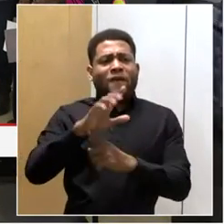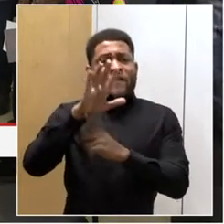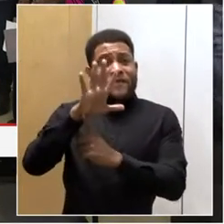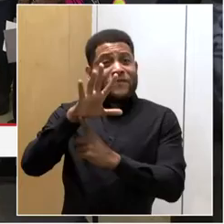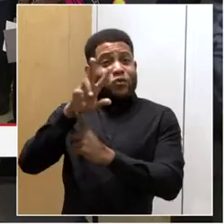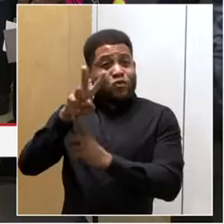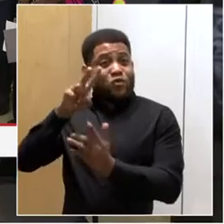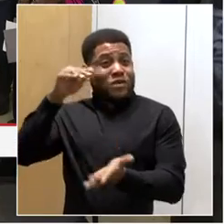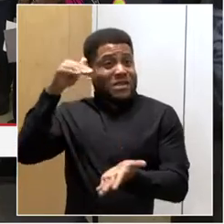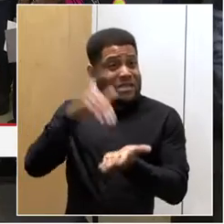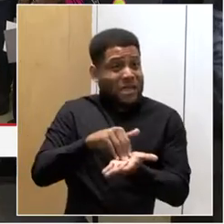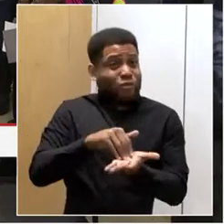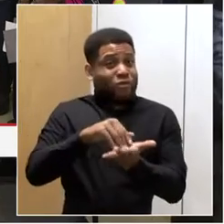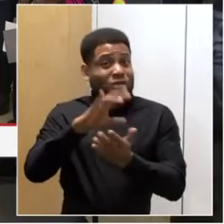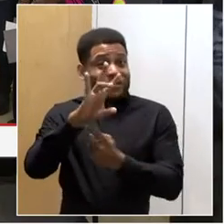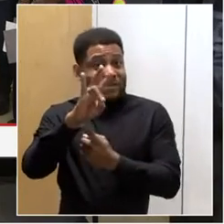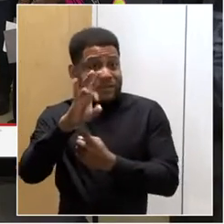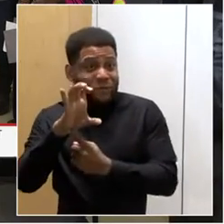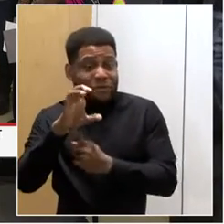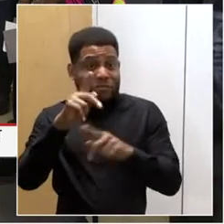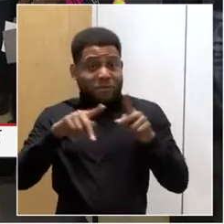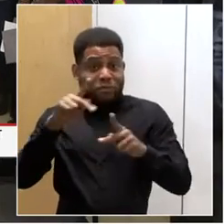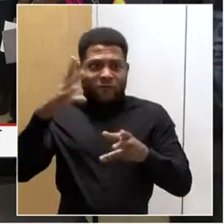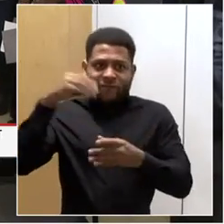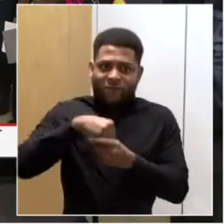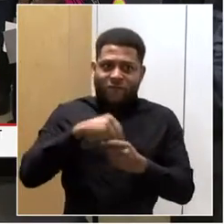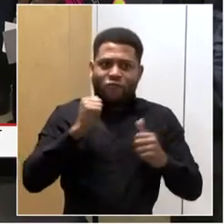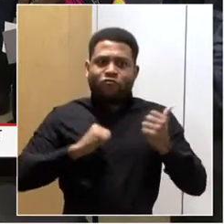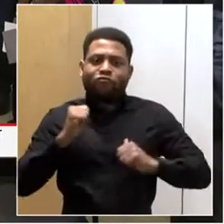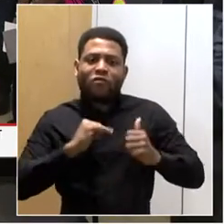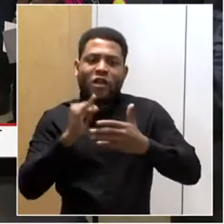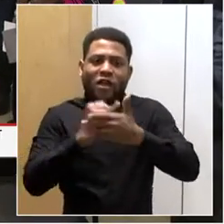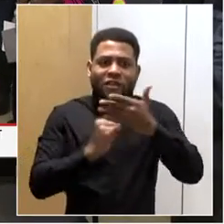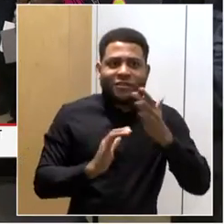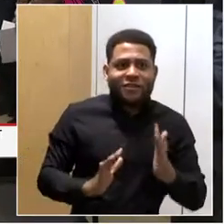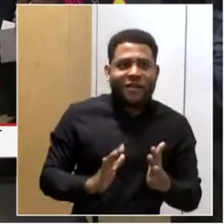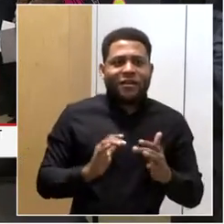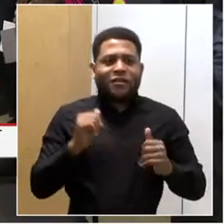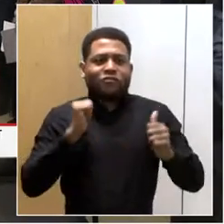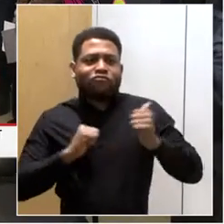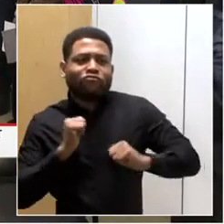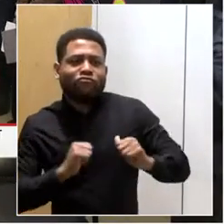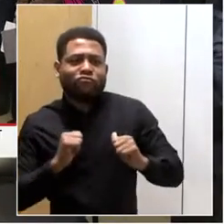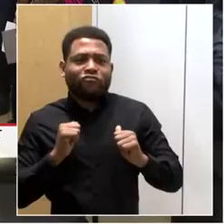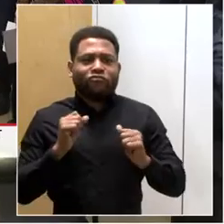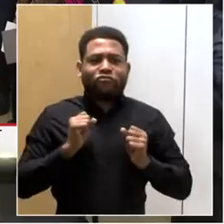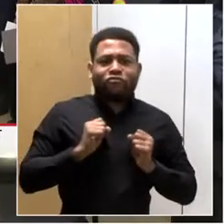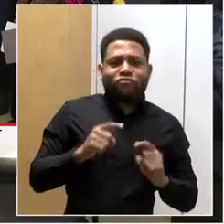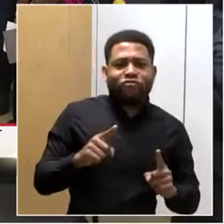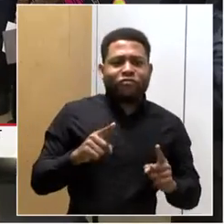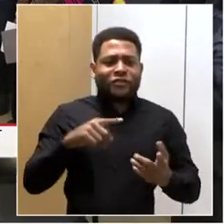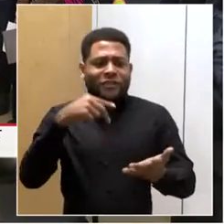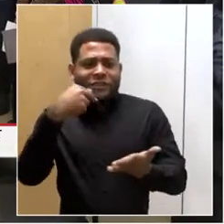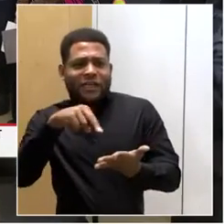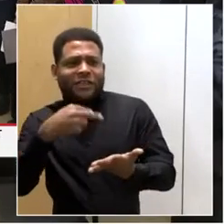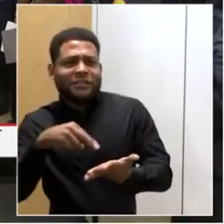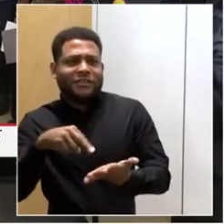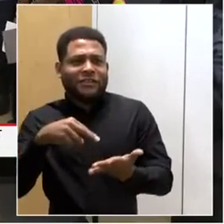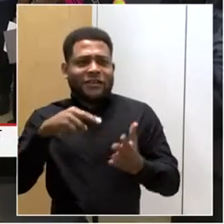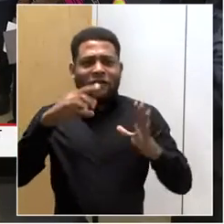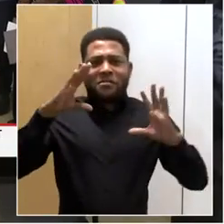52,700 participating artists to create and present their theater, dance, puppetry, and